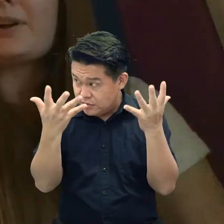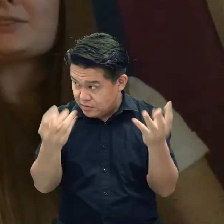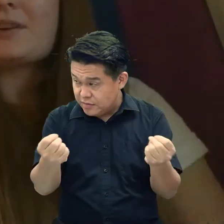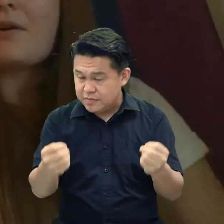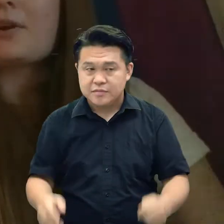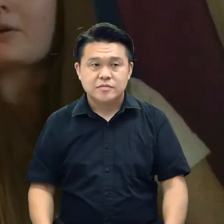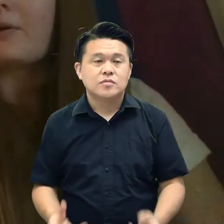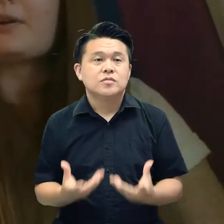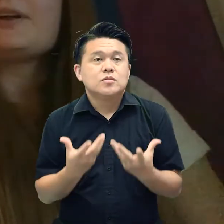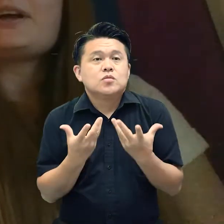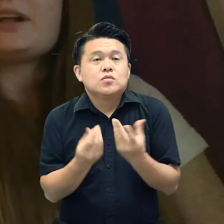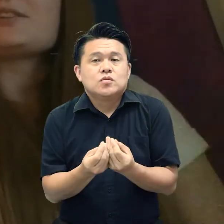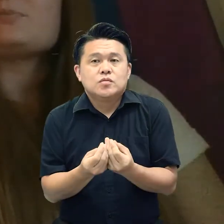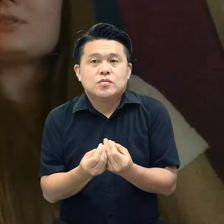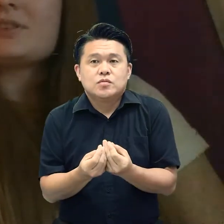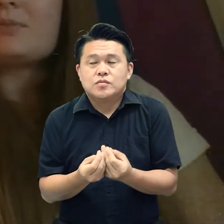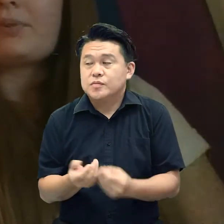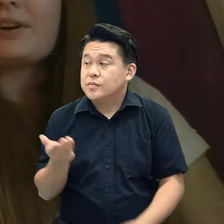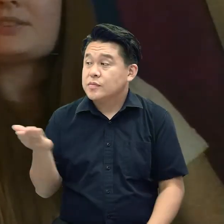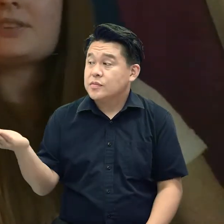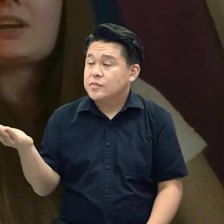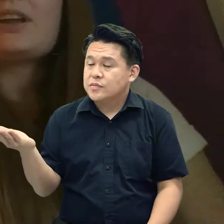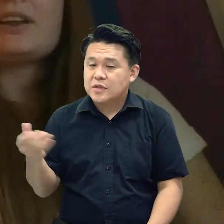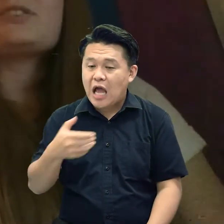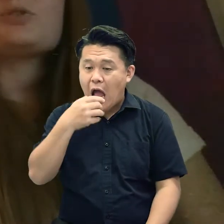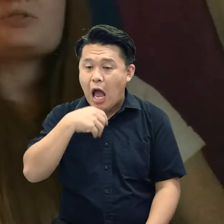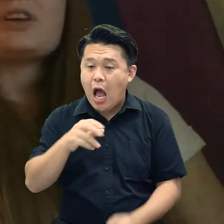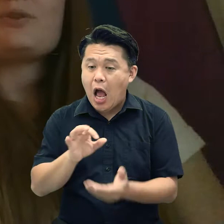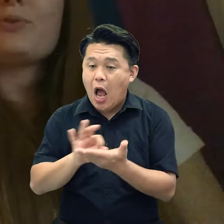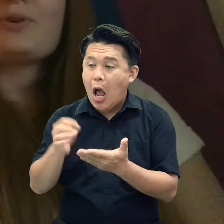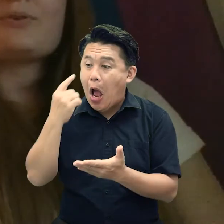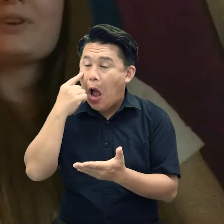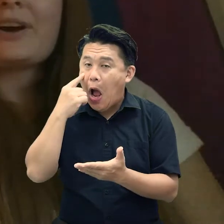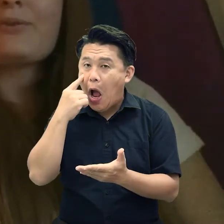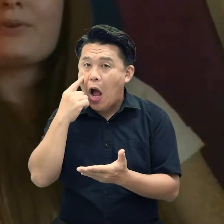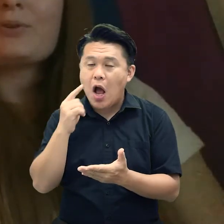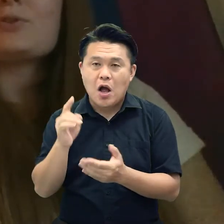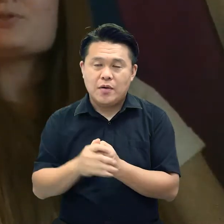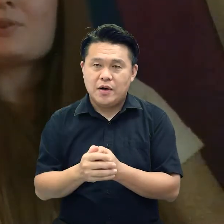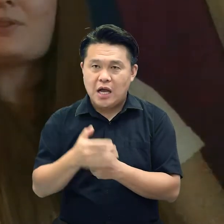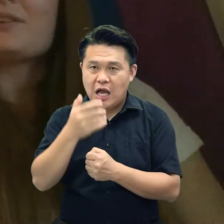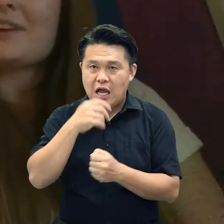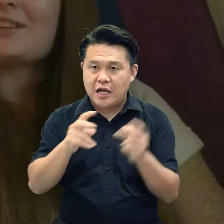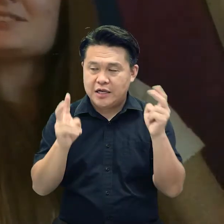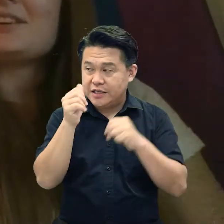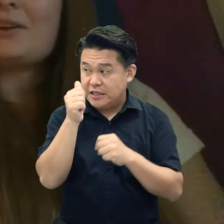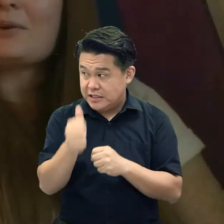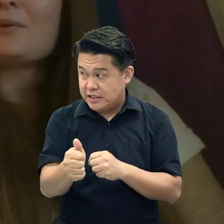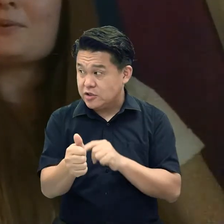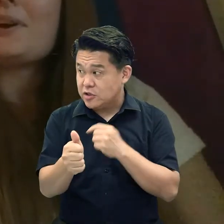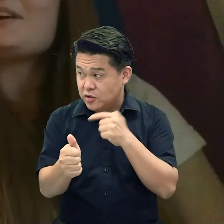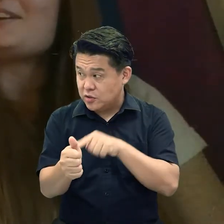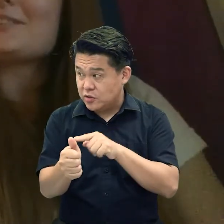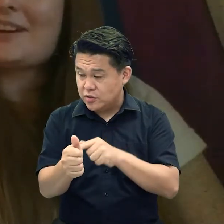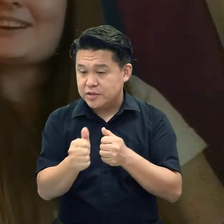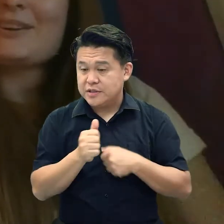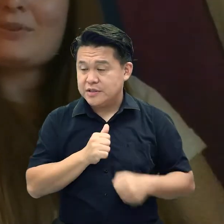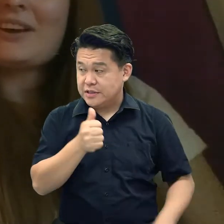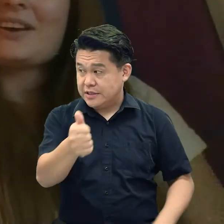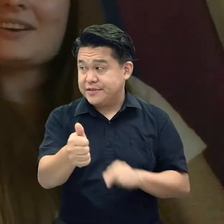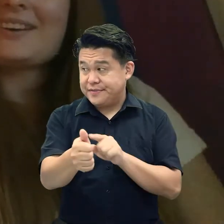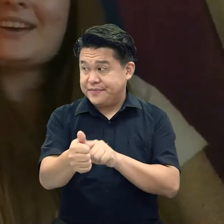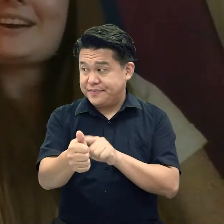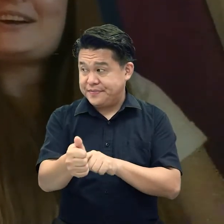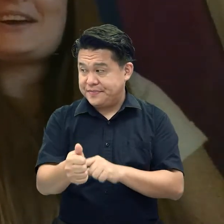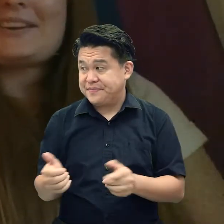big profiles there are LGBT+. Let's just say, if you own an iPhone, you should know that CEO is